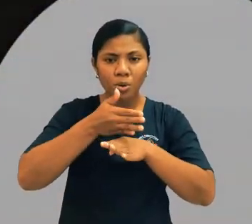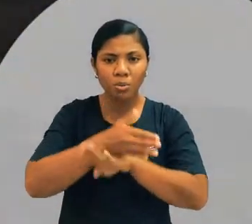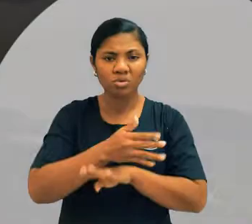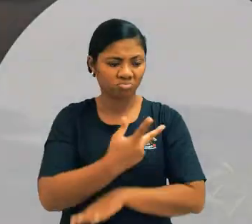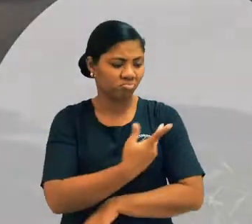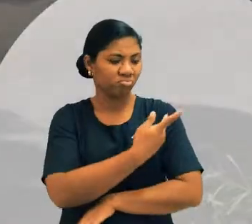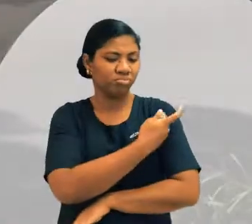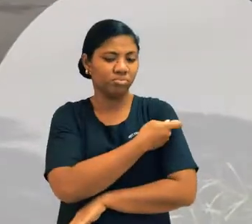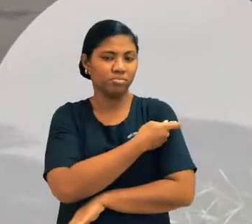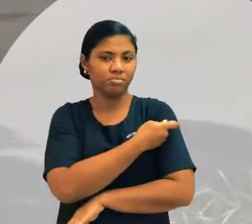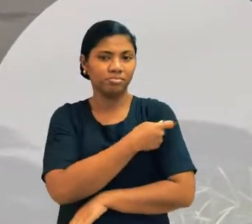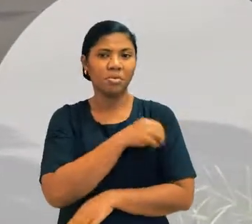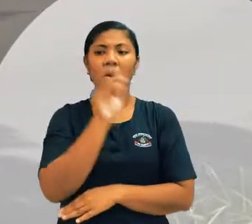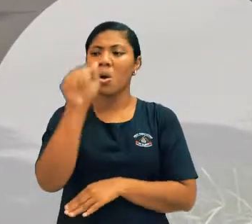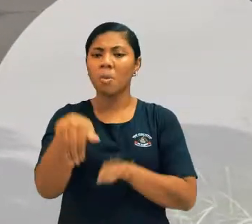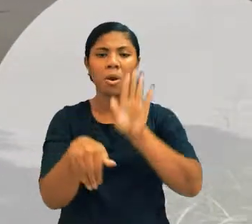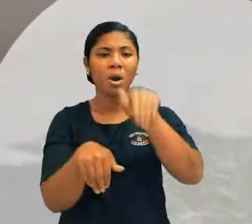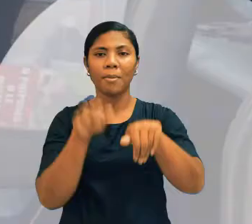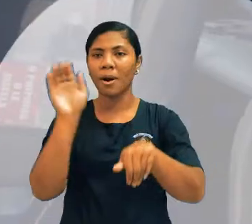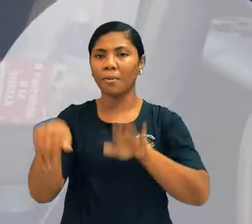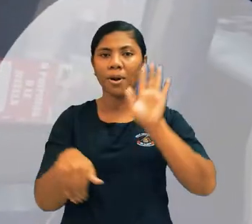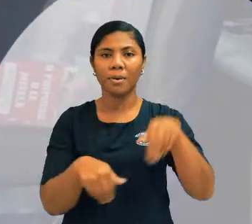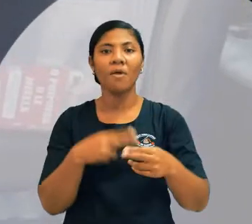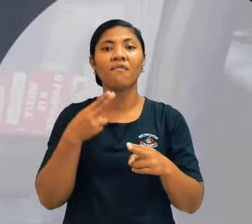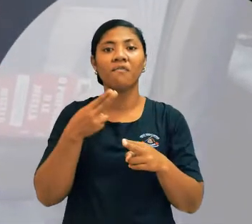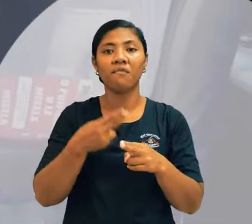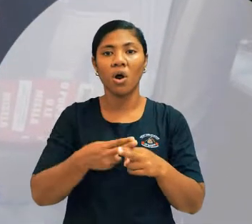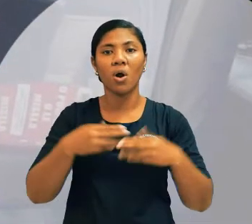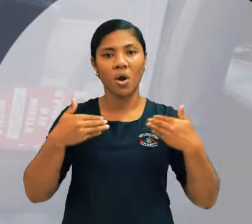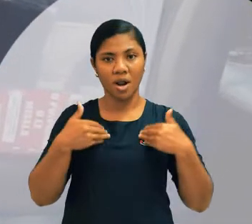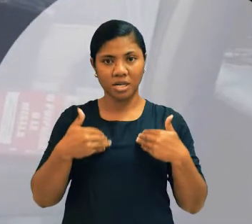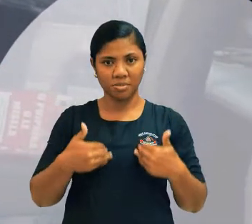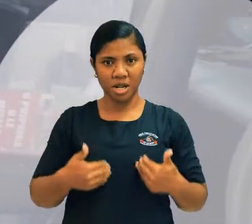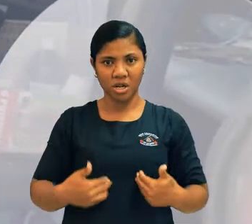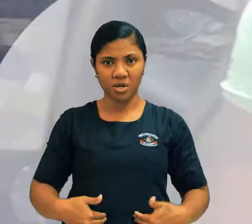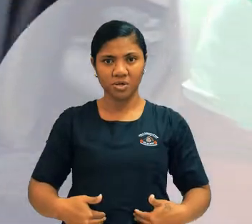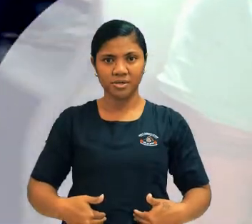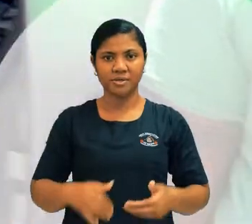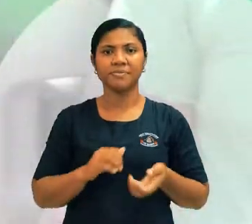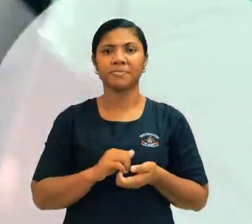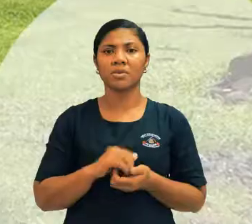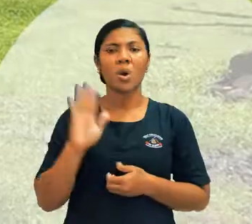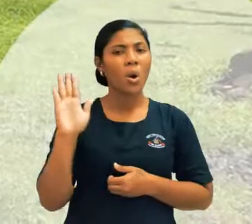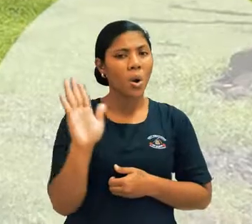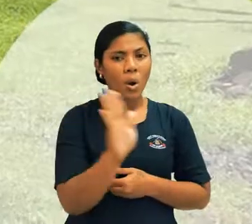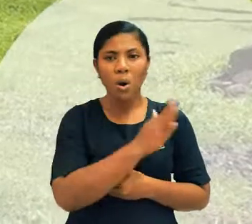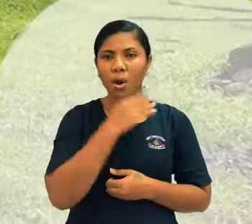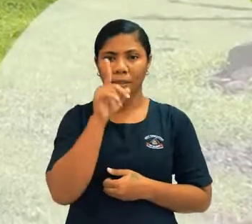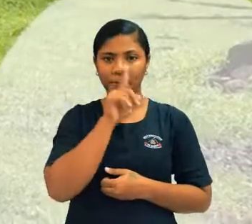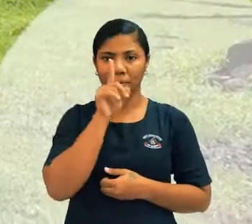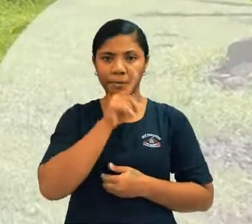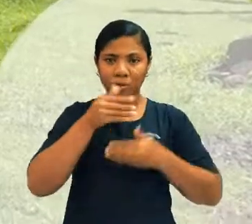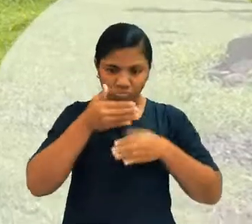ministries to deliver at-home vaccinations for measles, have strong feelings and memories of the measles epidemic. This required